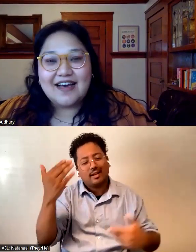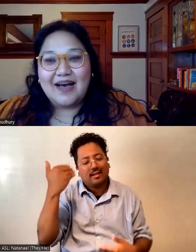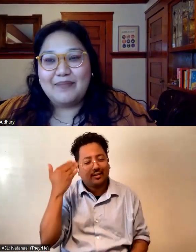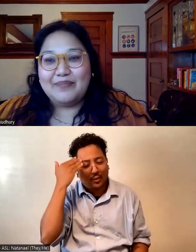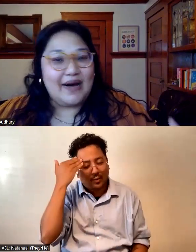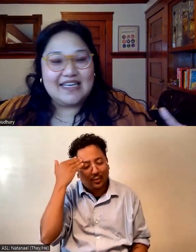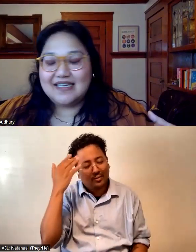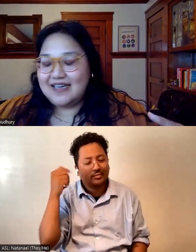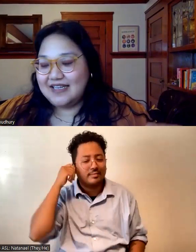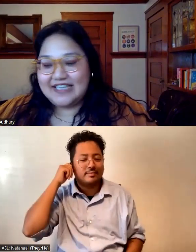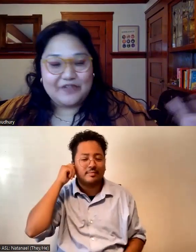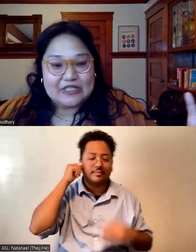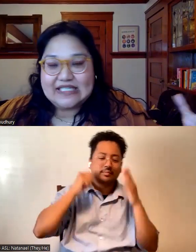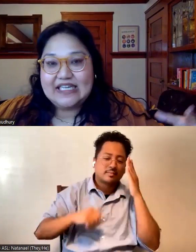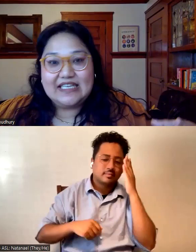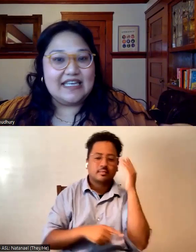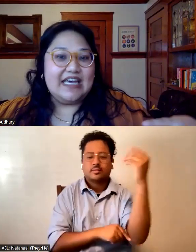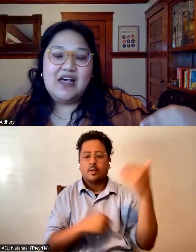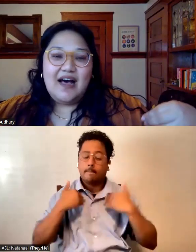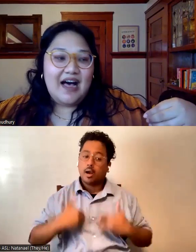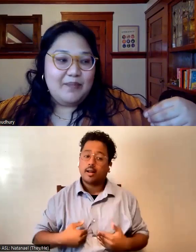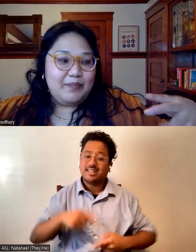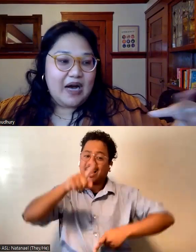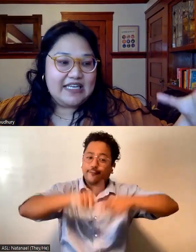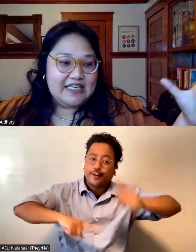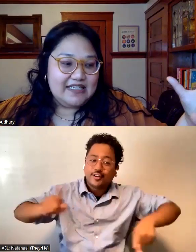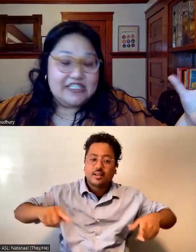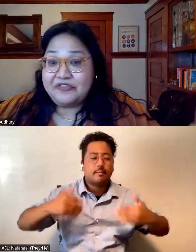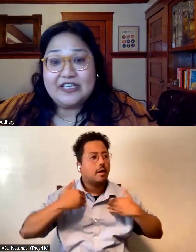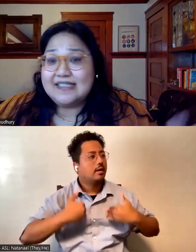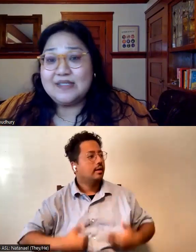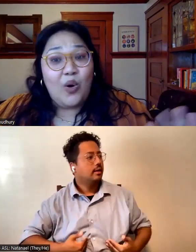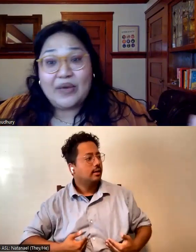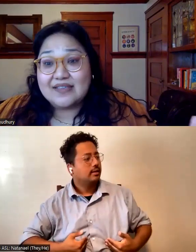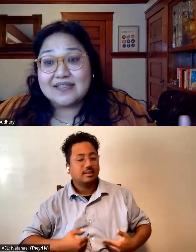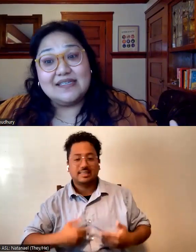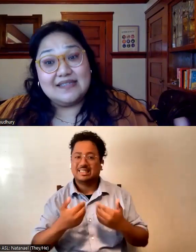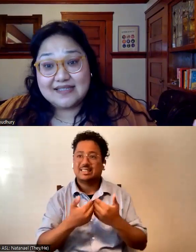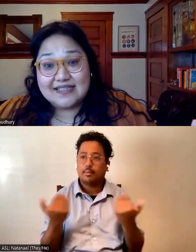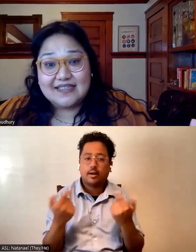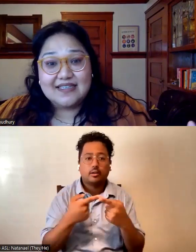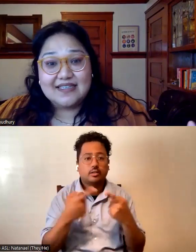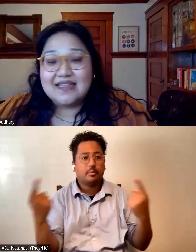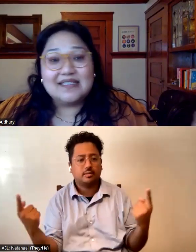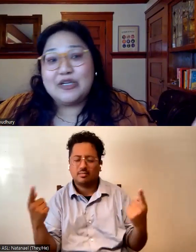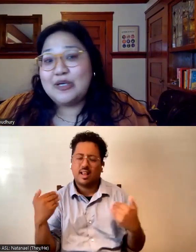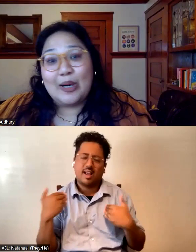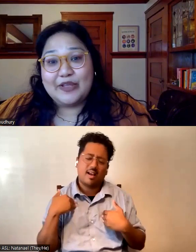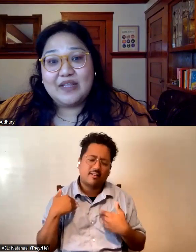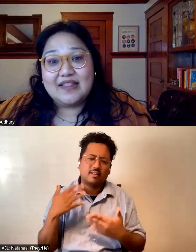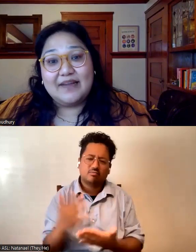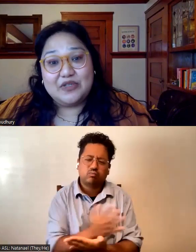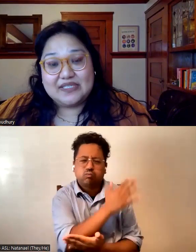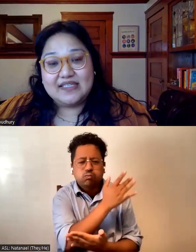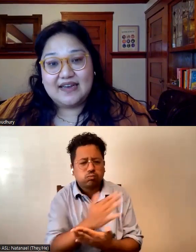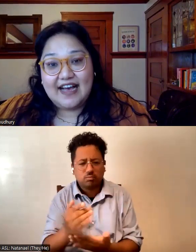fact. Body diversity, like body difference, has always existed. That's not an